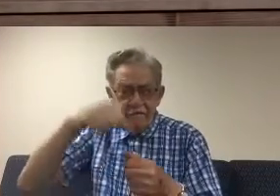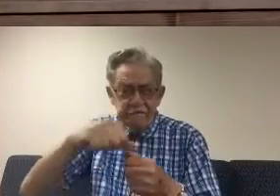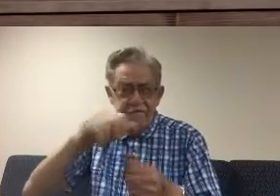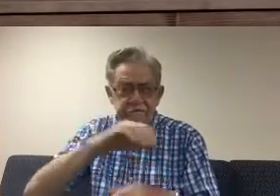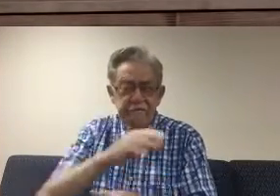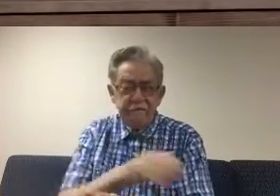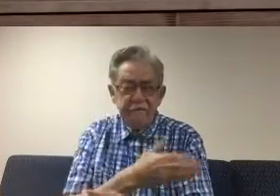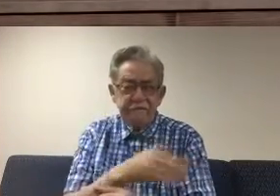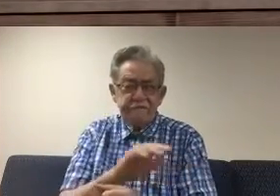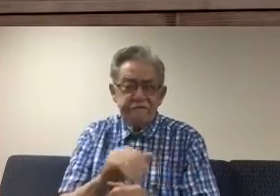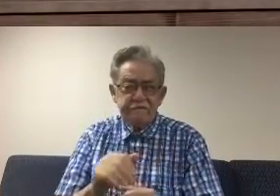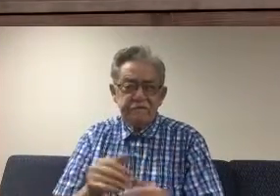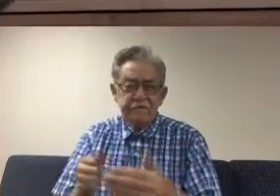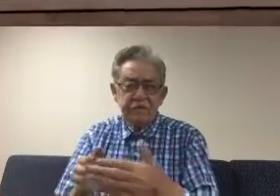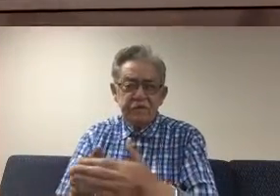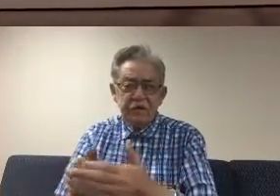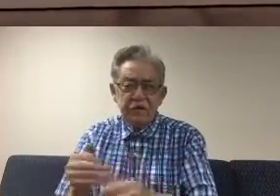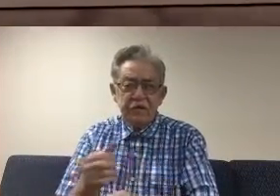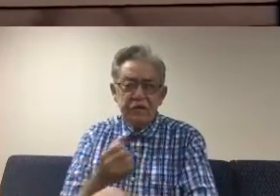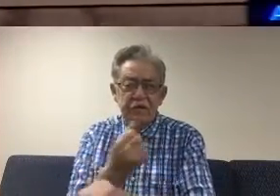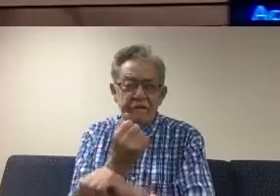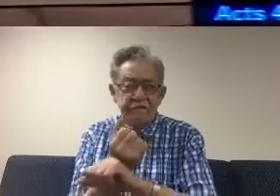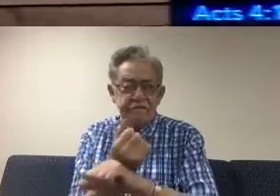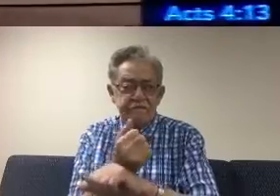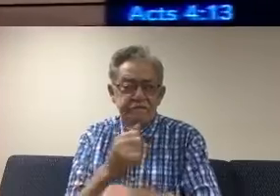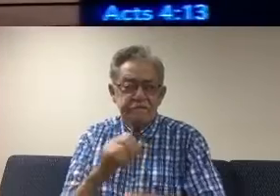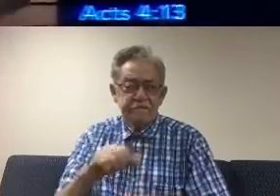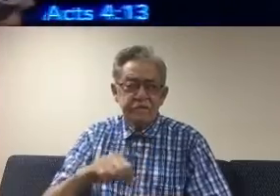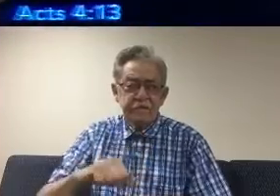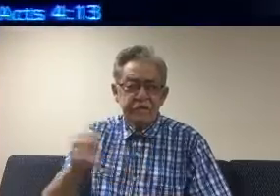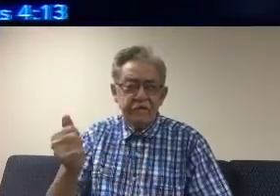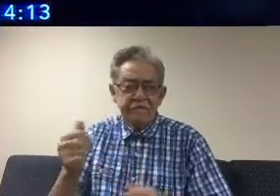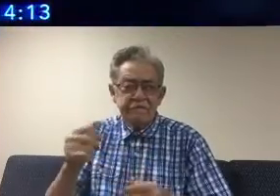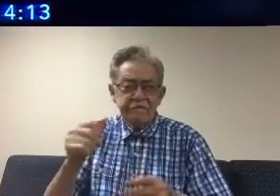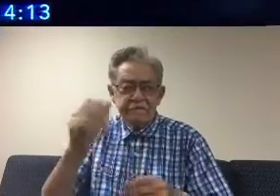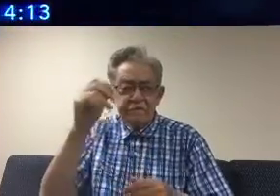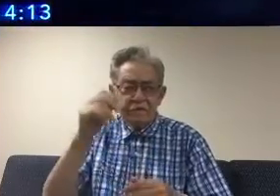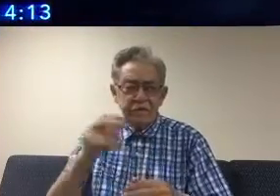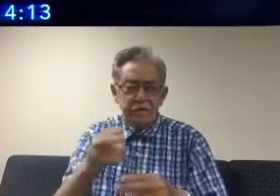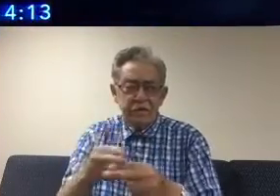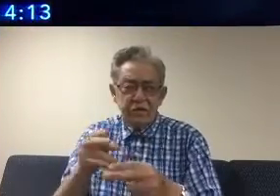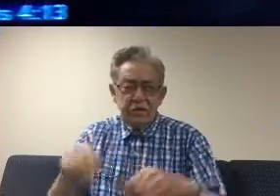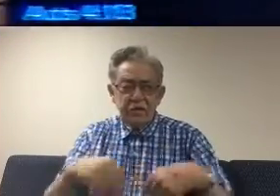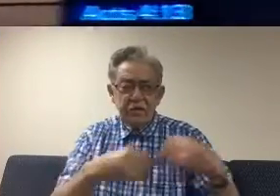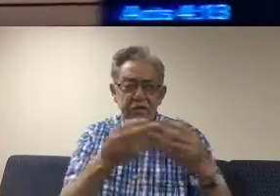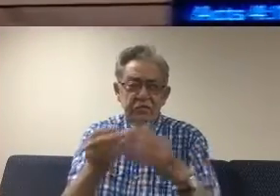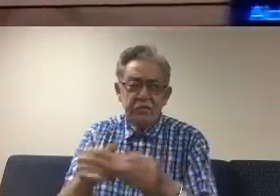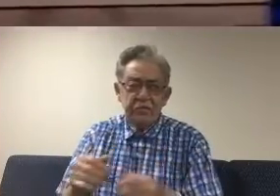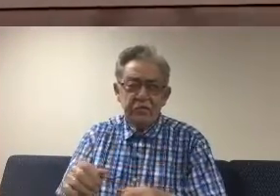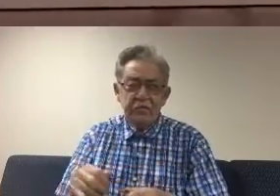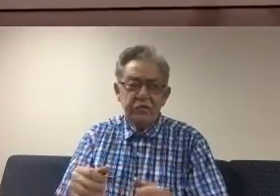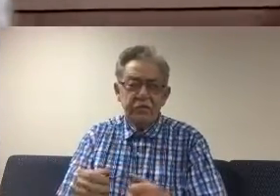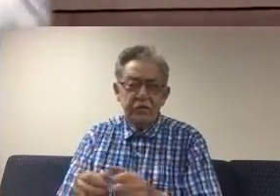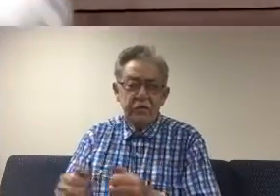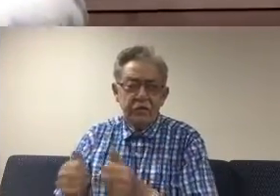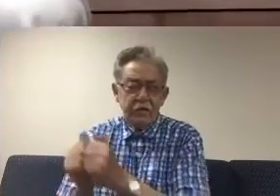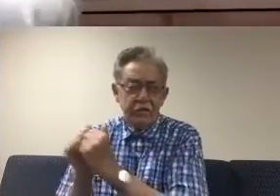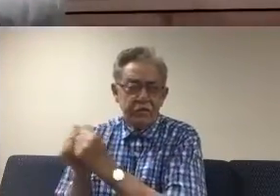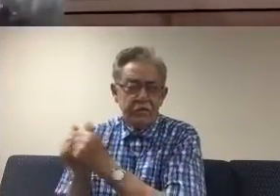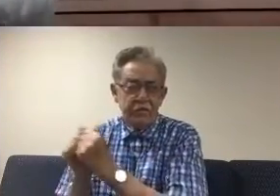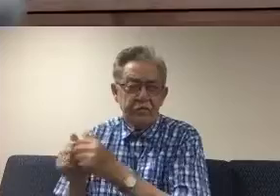and the cornerstone? There is no other name given among men by which you may be saved in the name of Jesus